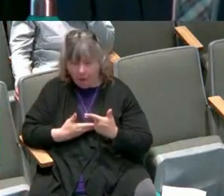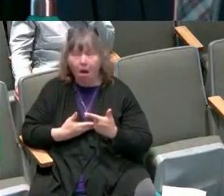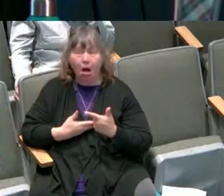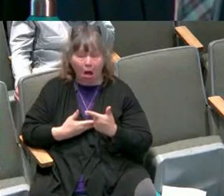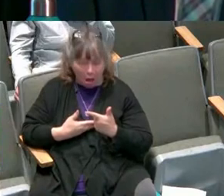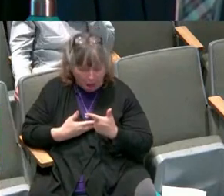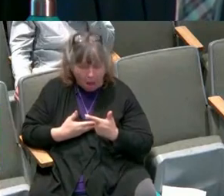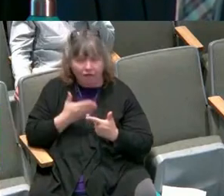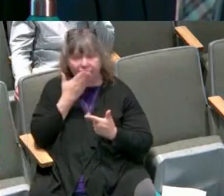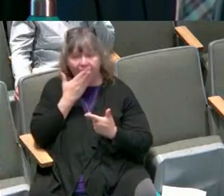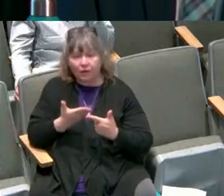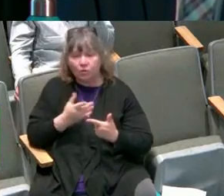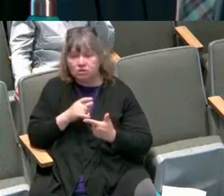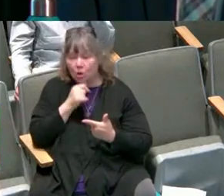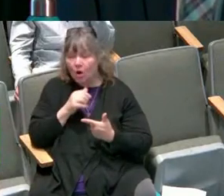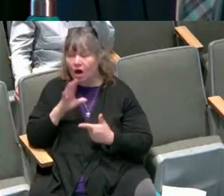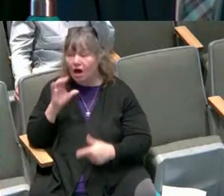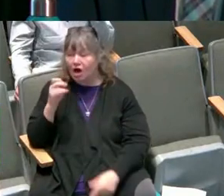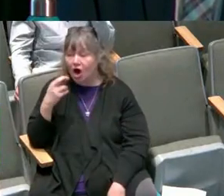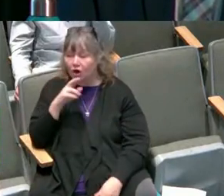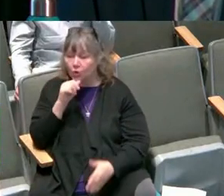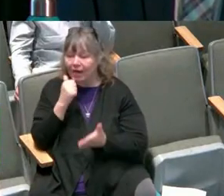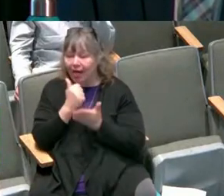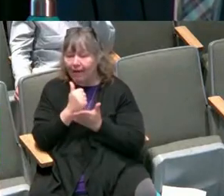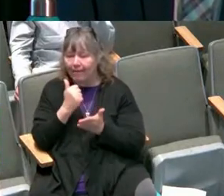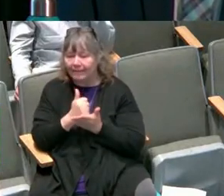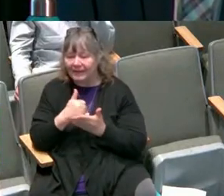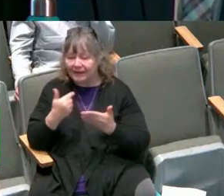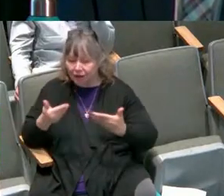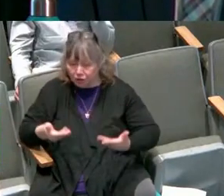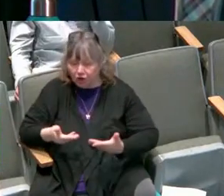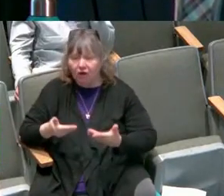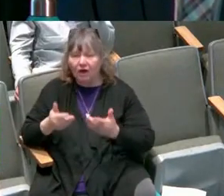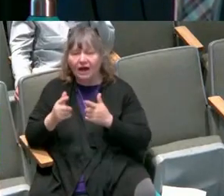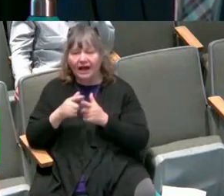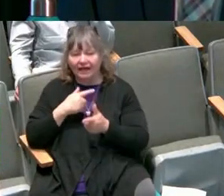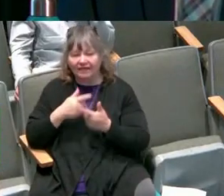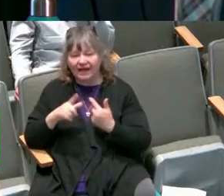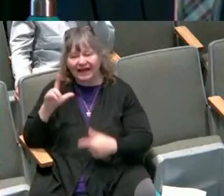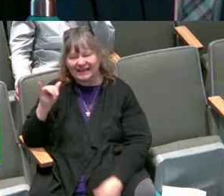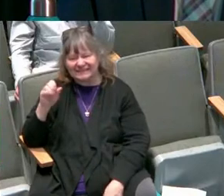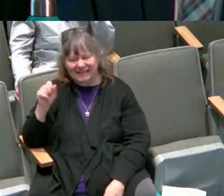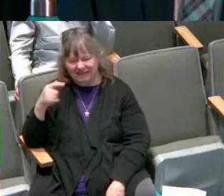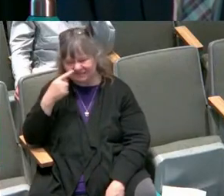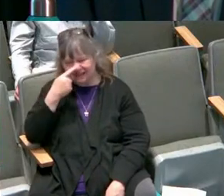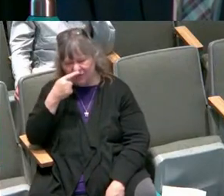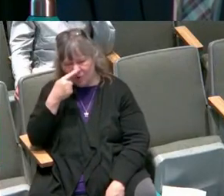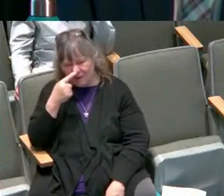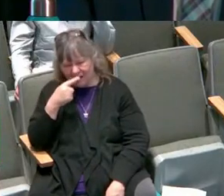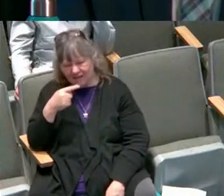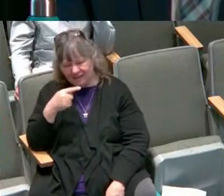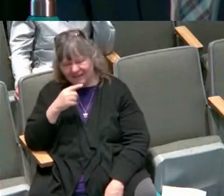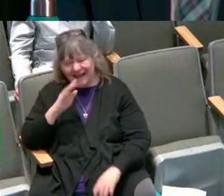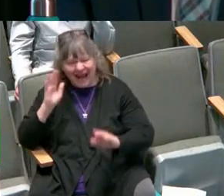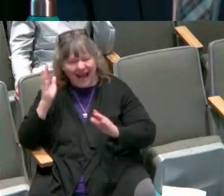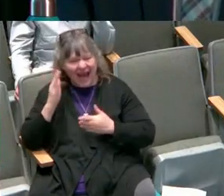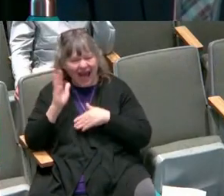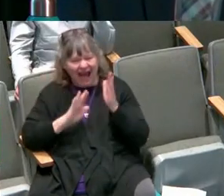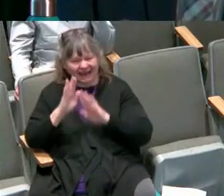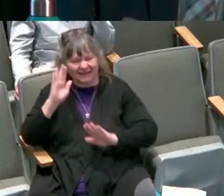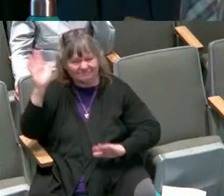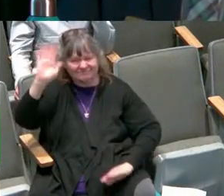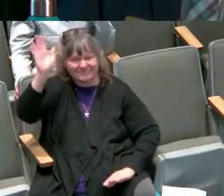so I will have Connor who will help me up here and then Lisa if you don't mind wait uh waving your hand